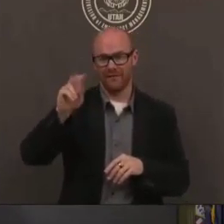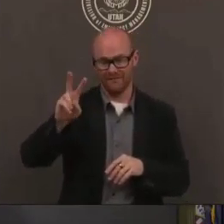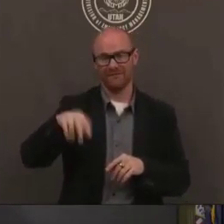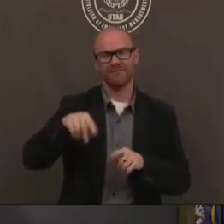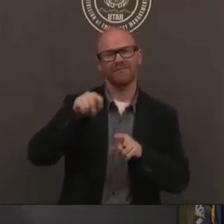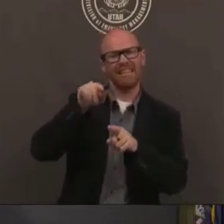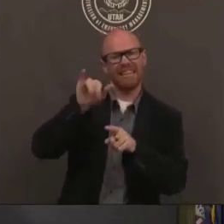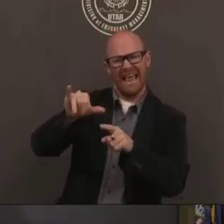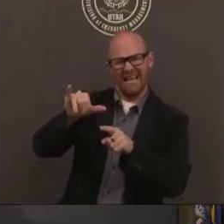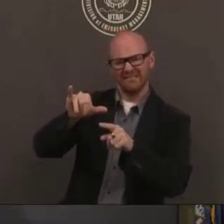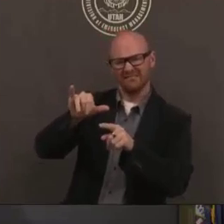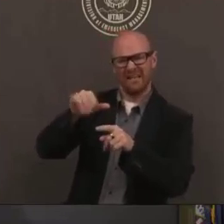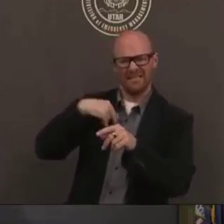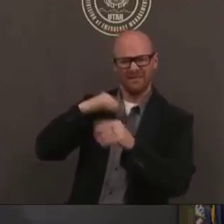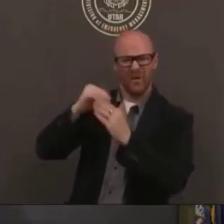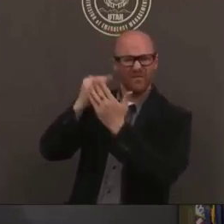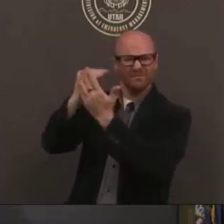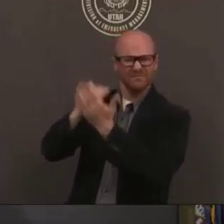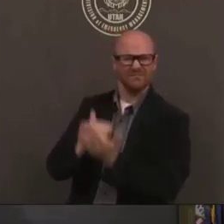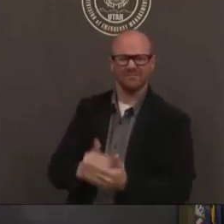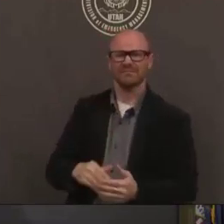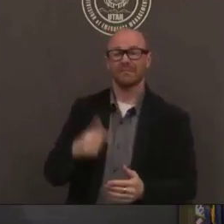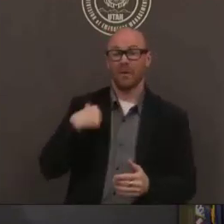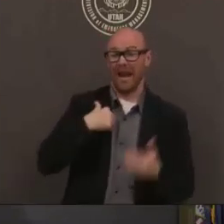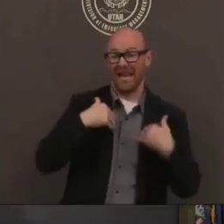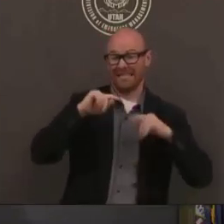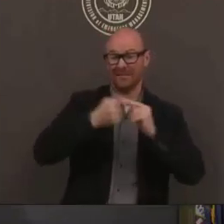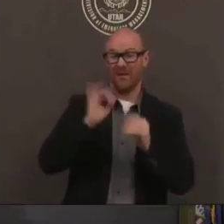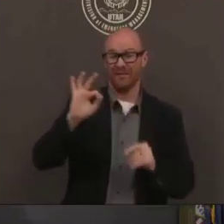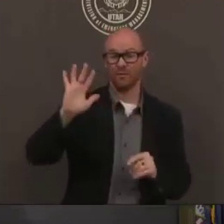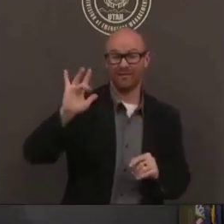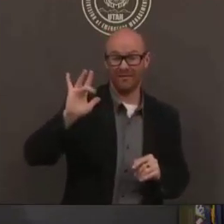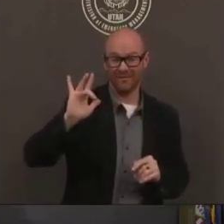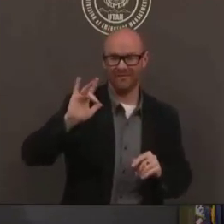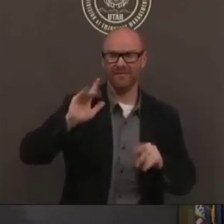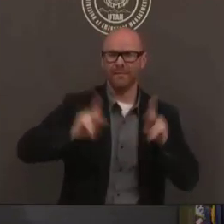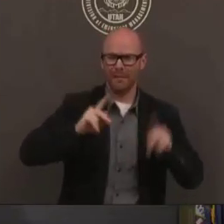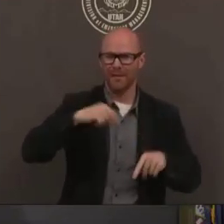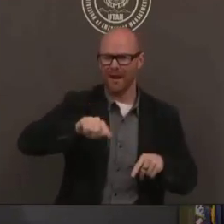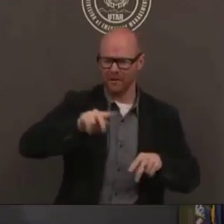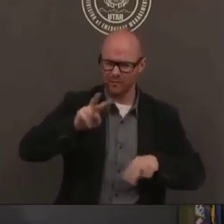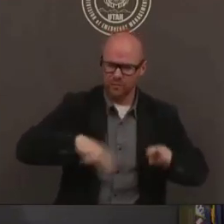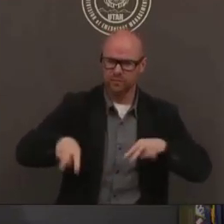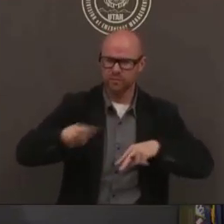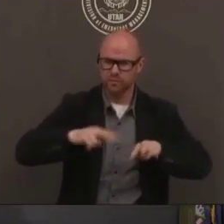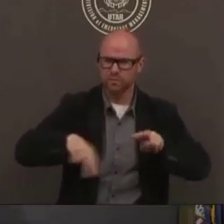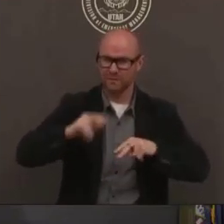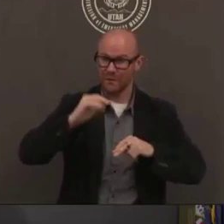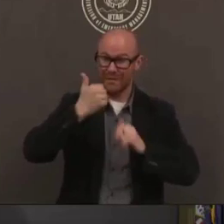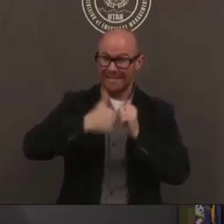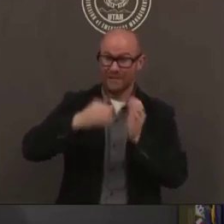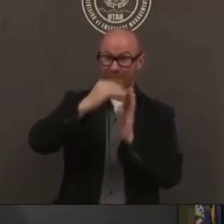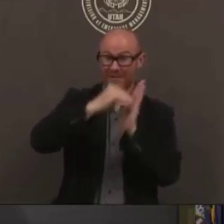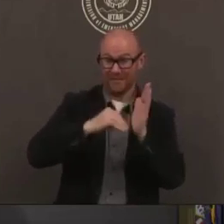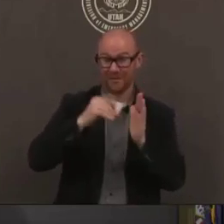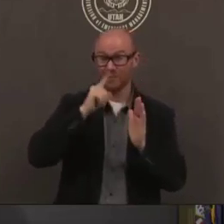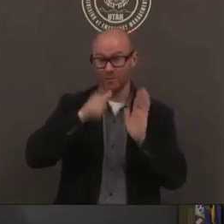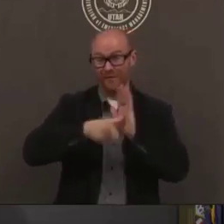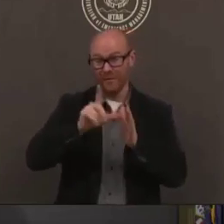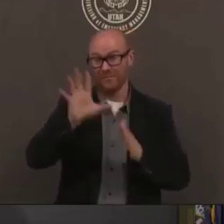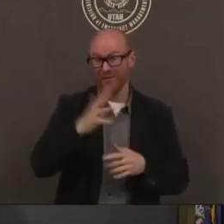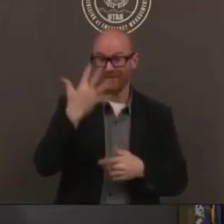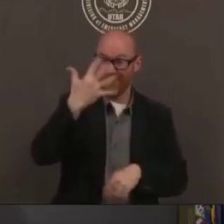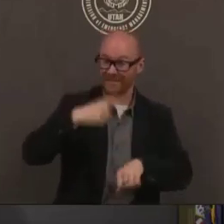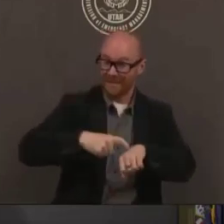about 25. Each of the awardees was reviewed about 5 times through the